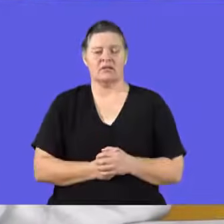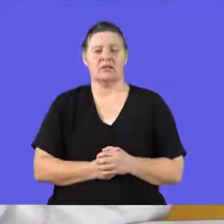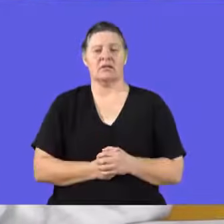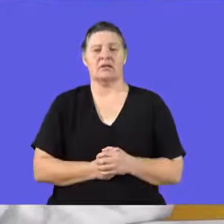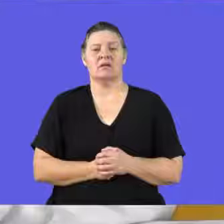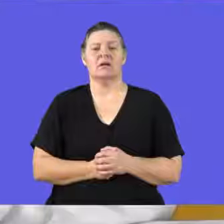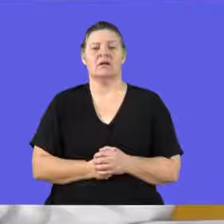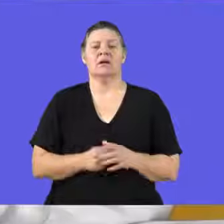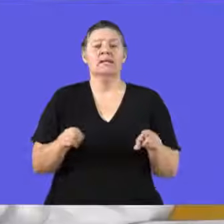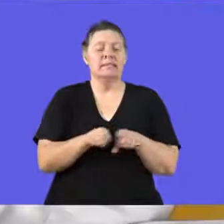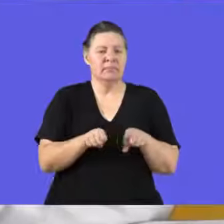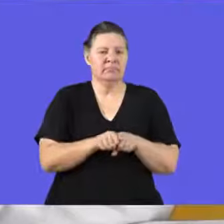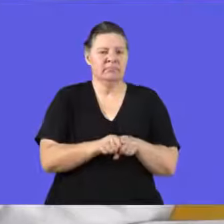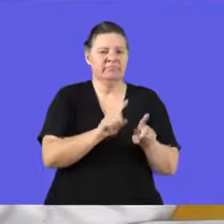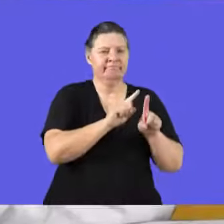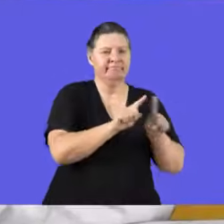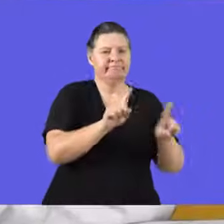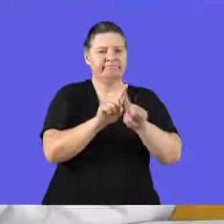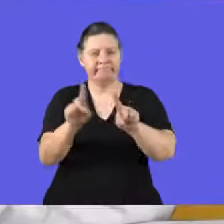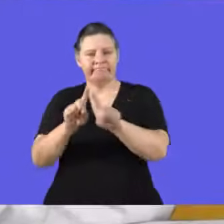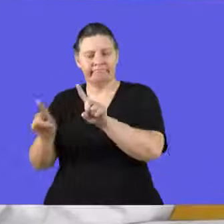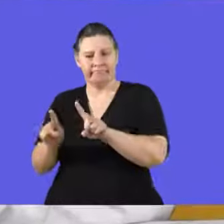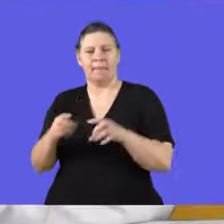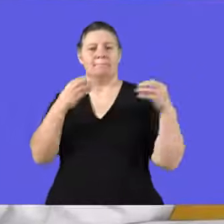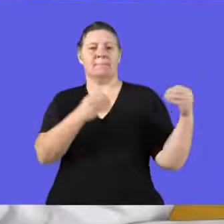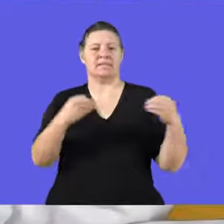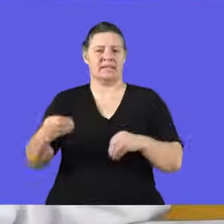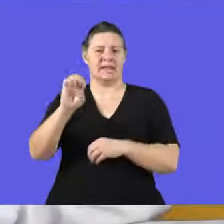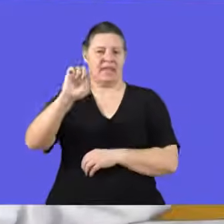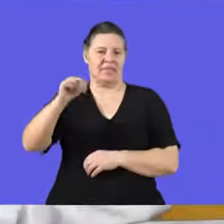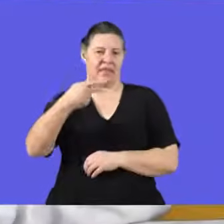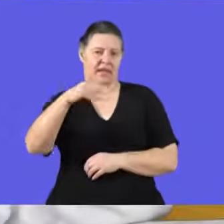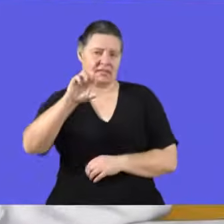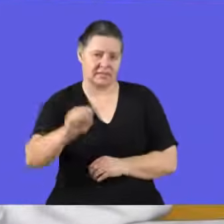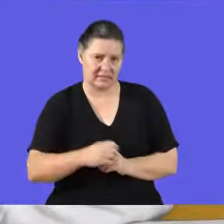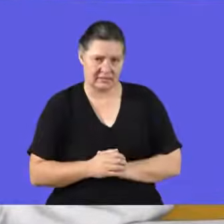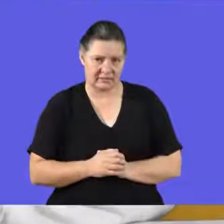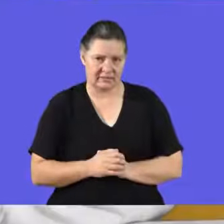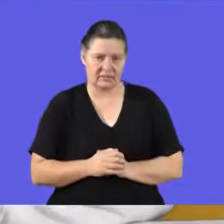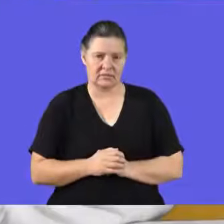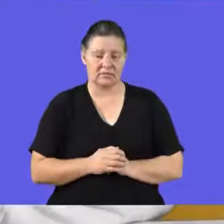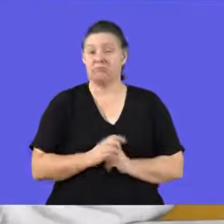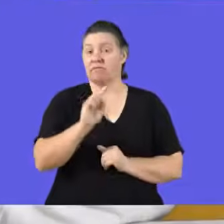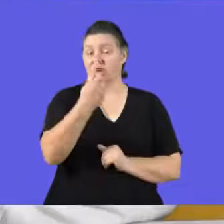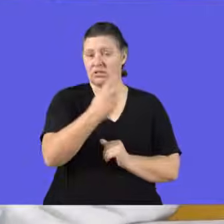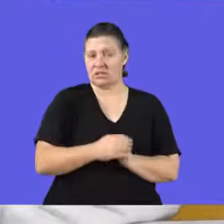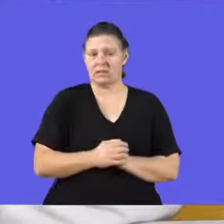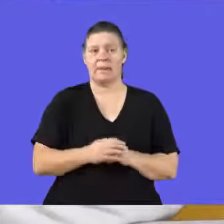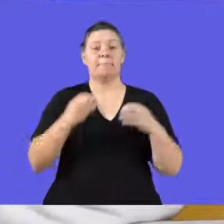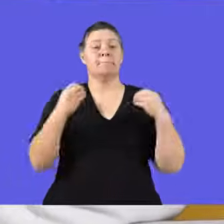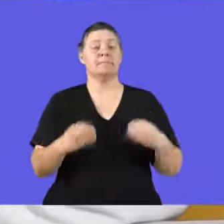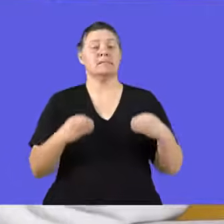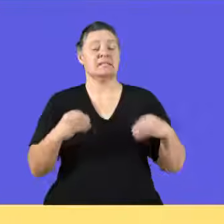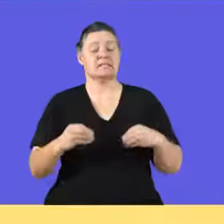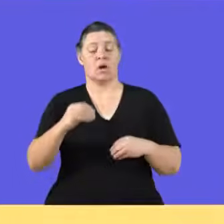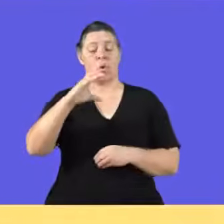Now, we also need to know the different types of business ethics. Okay? Let's see the